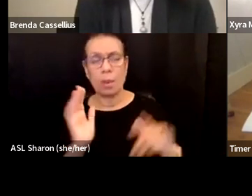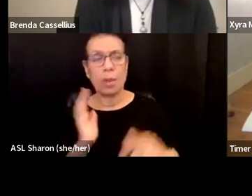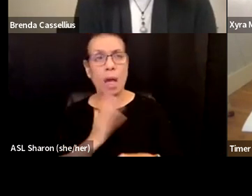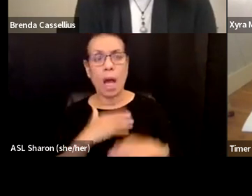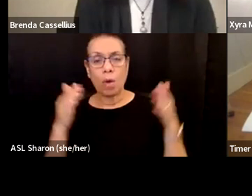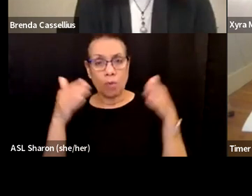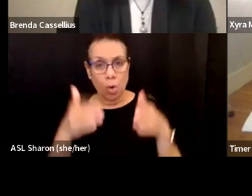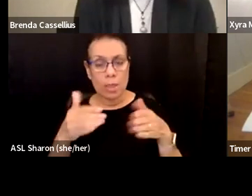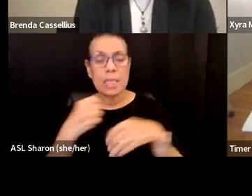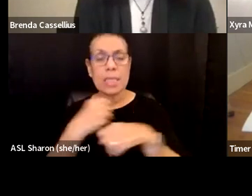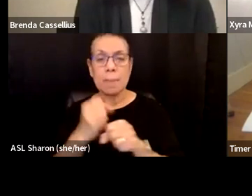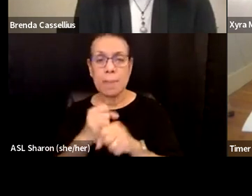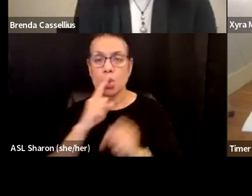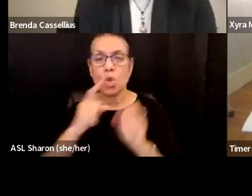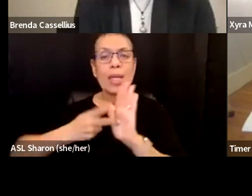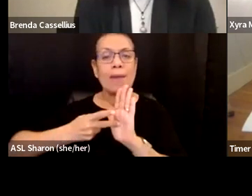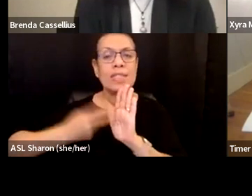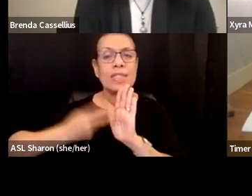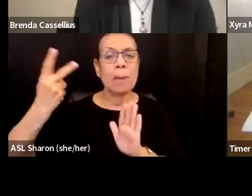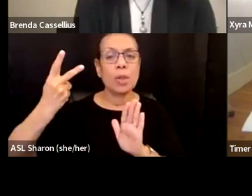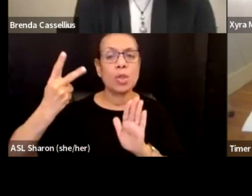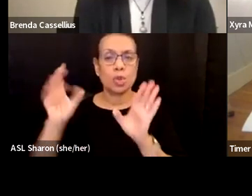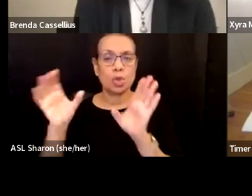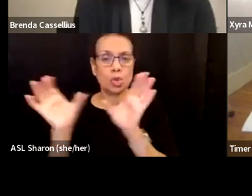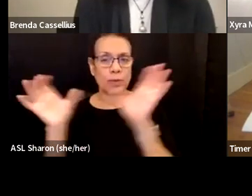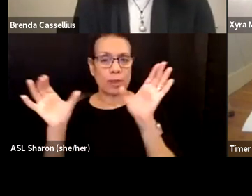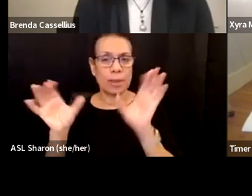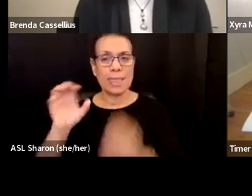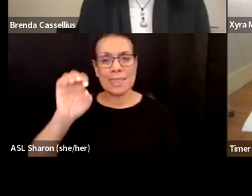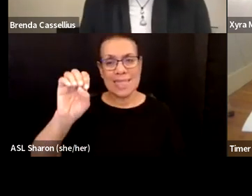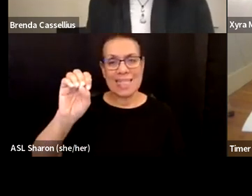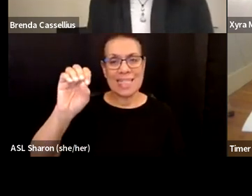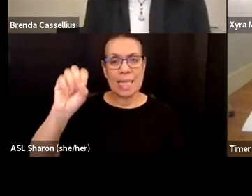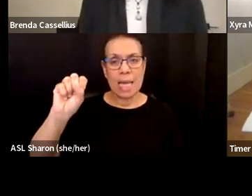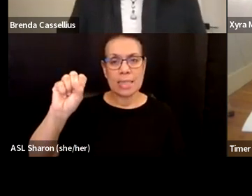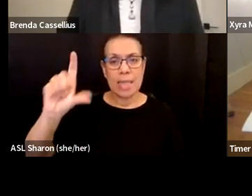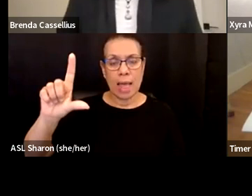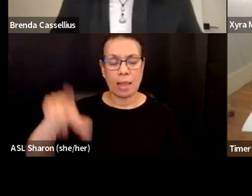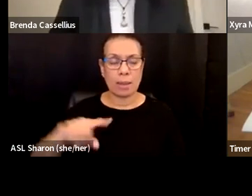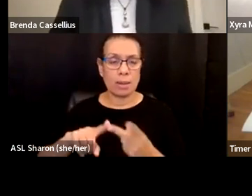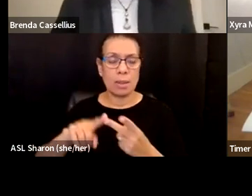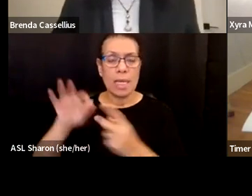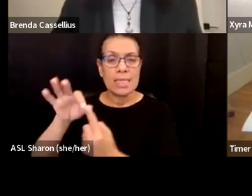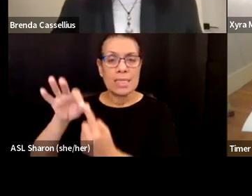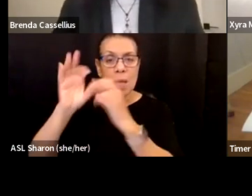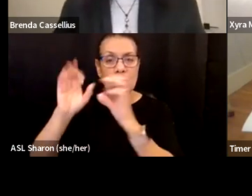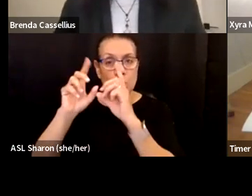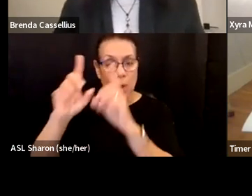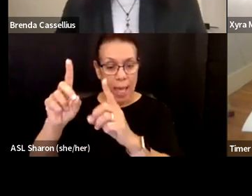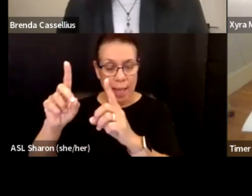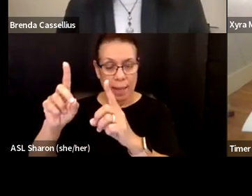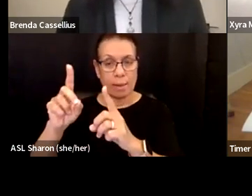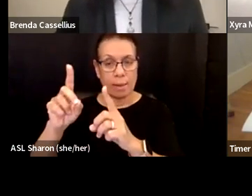making sure that there's a double certification so it's more of an esl or special ed education complement to the